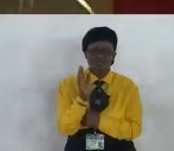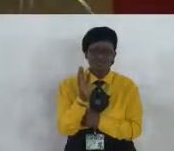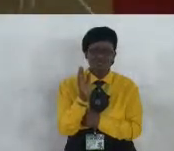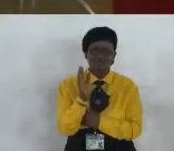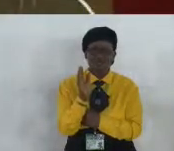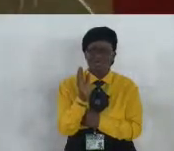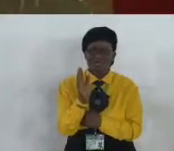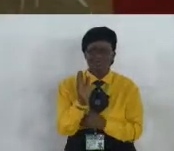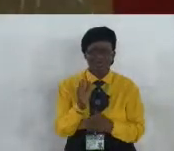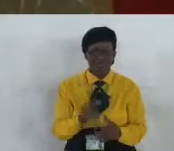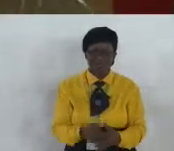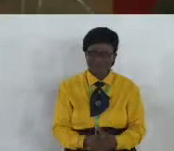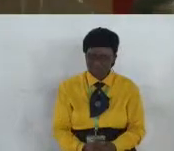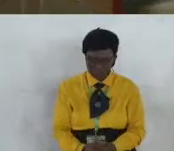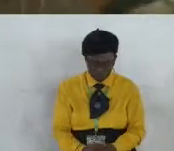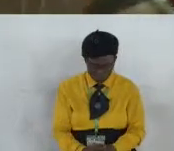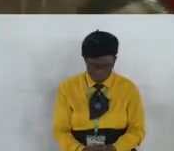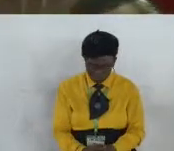Kerendra,